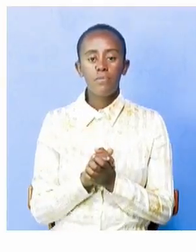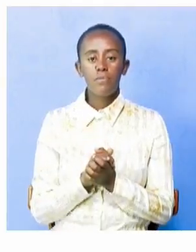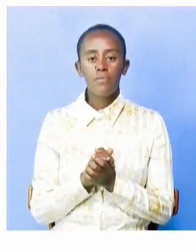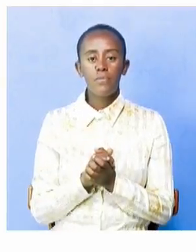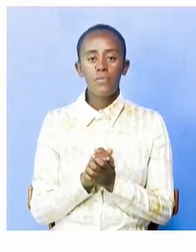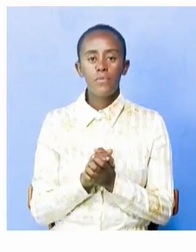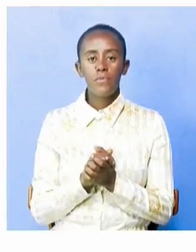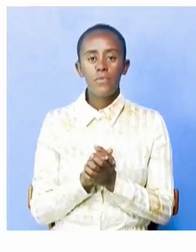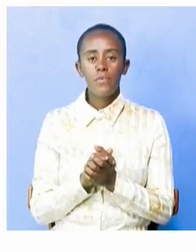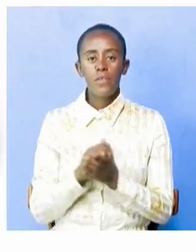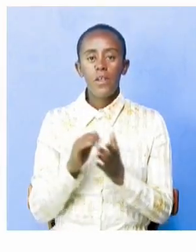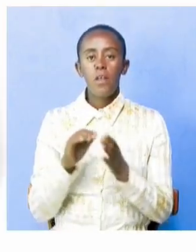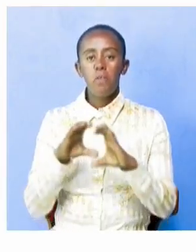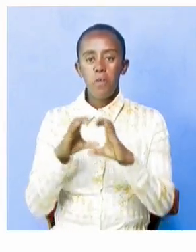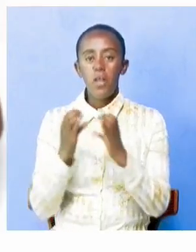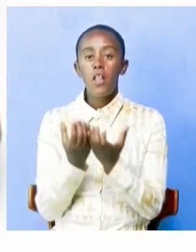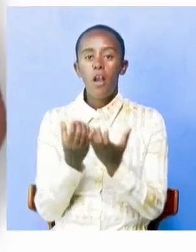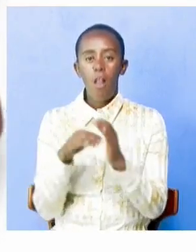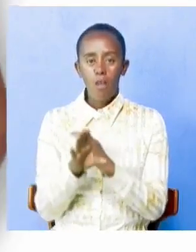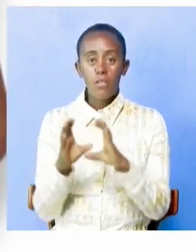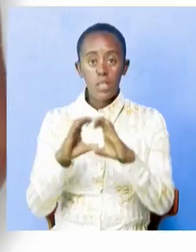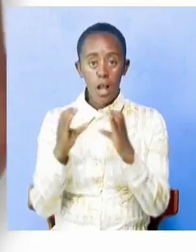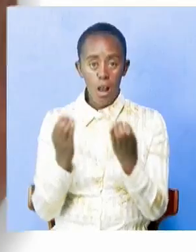in the classroom.